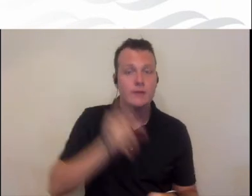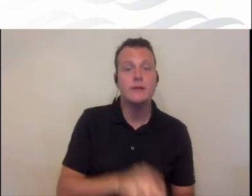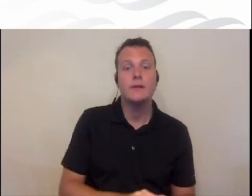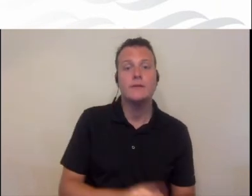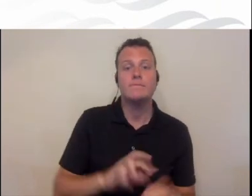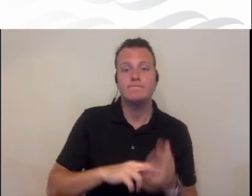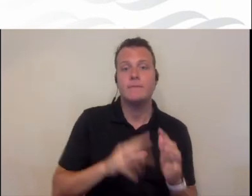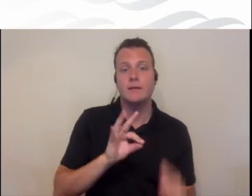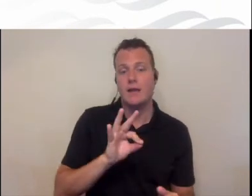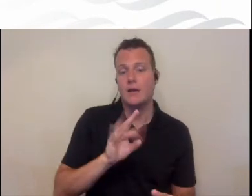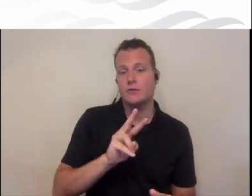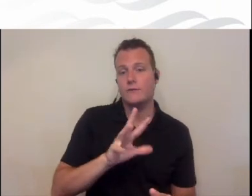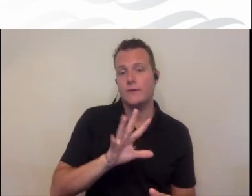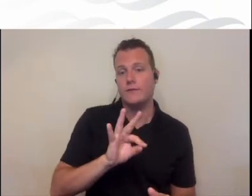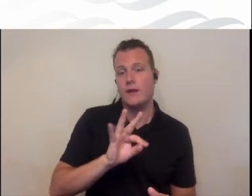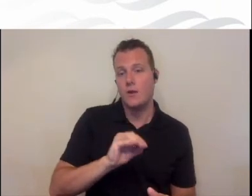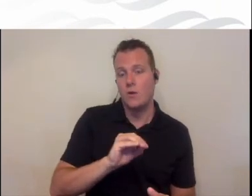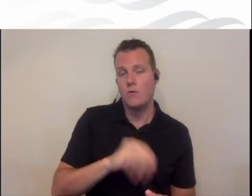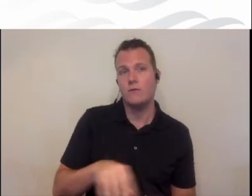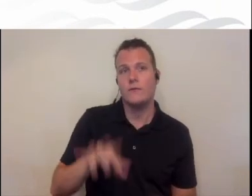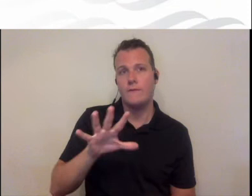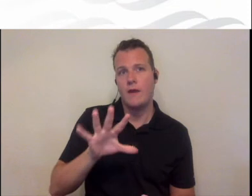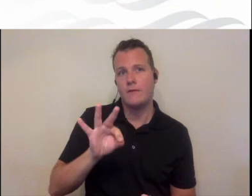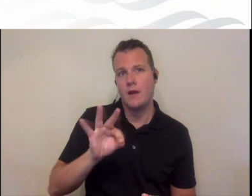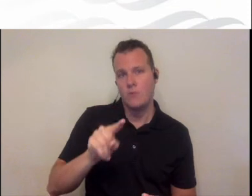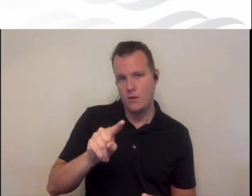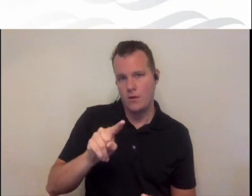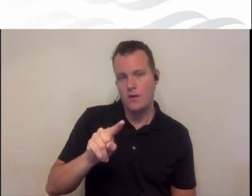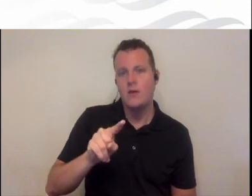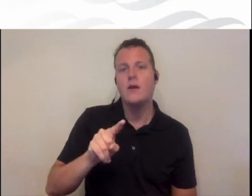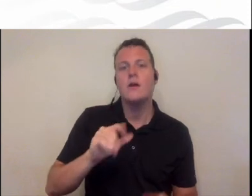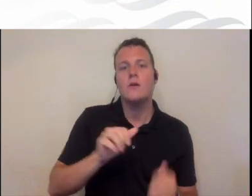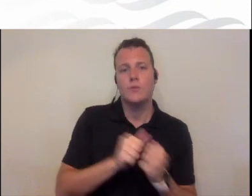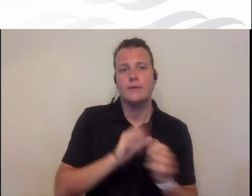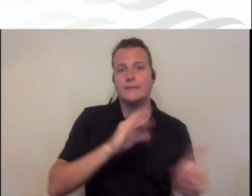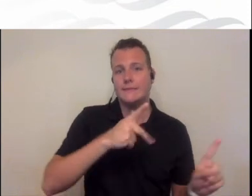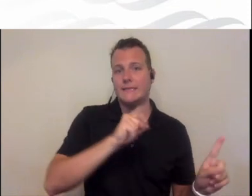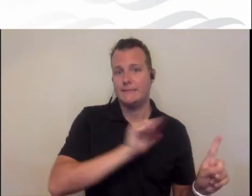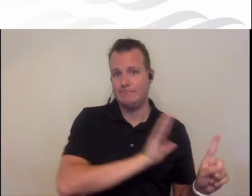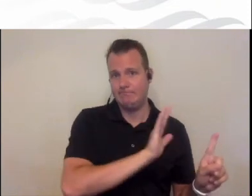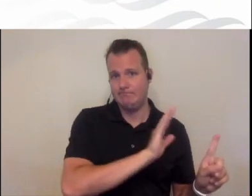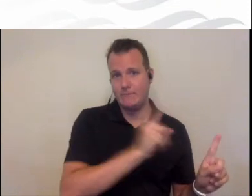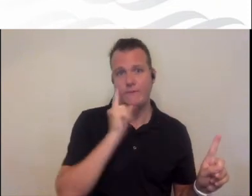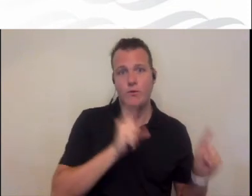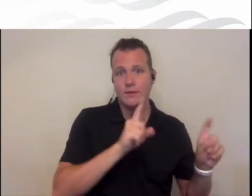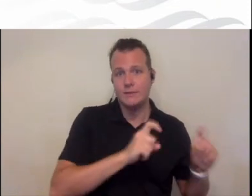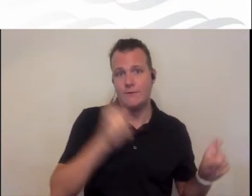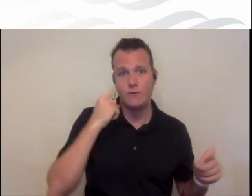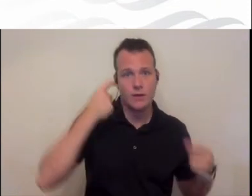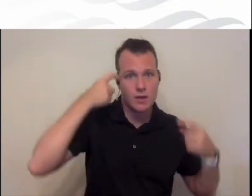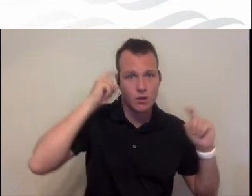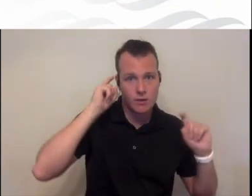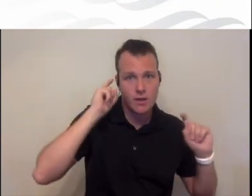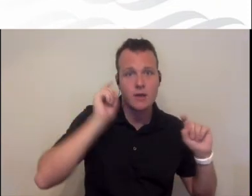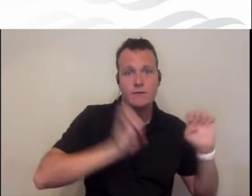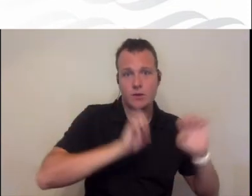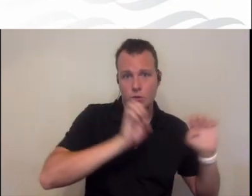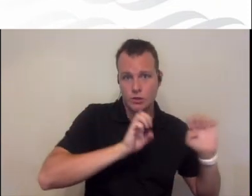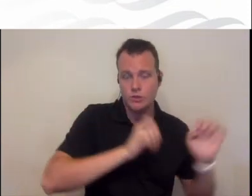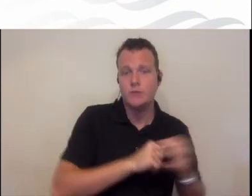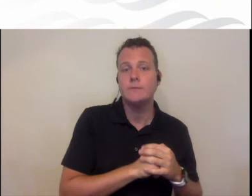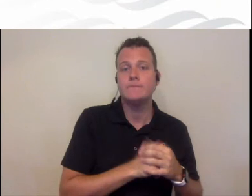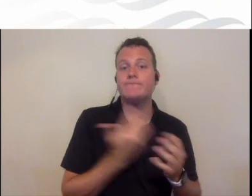for a hearing aid. So you had 92590 and 591 on the CPT side for assessment for a hearing